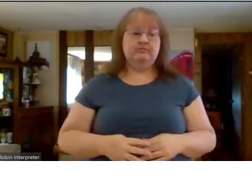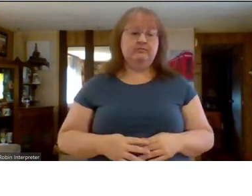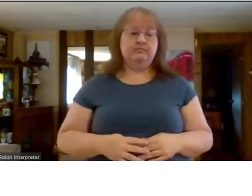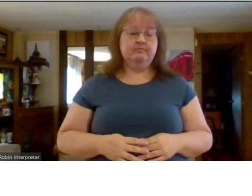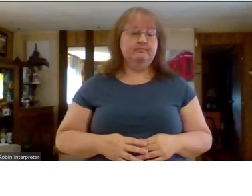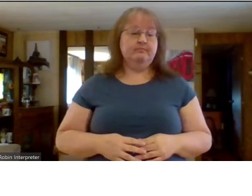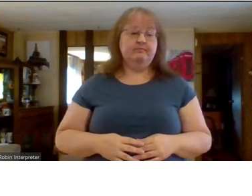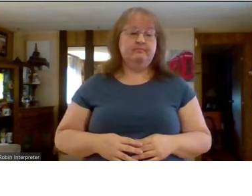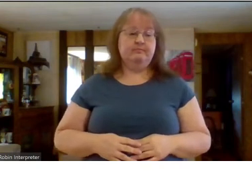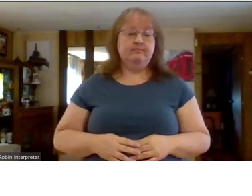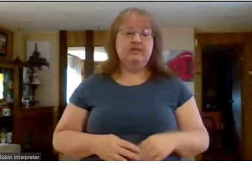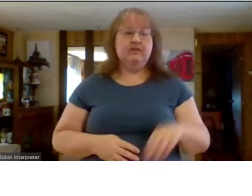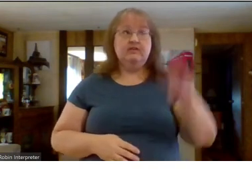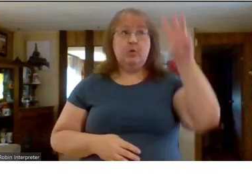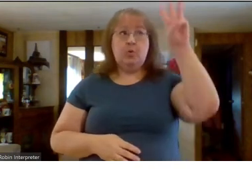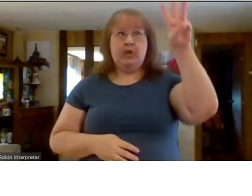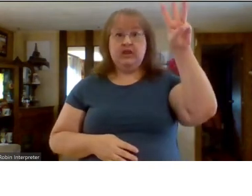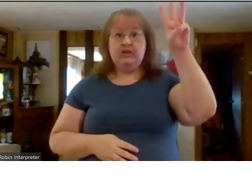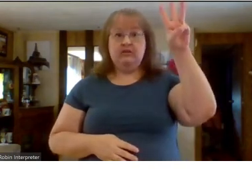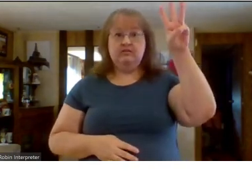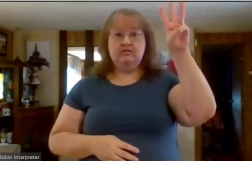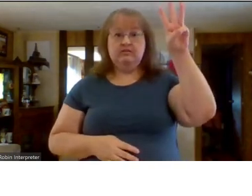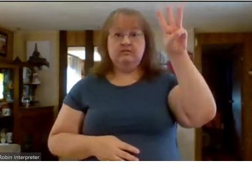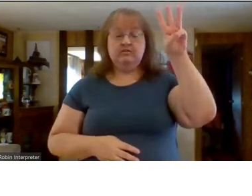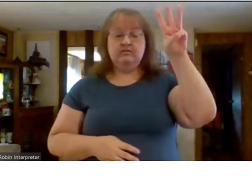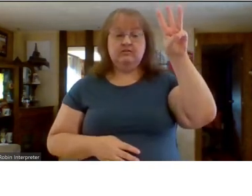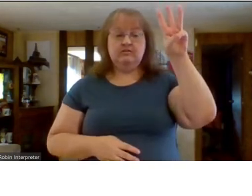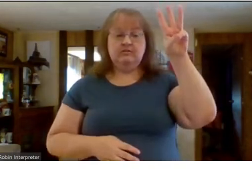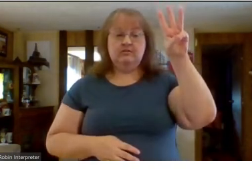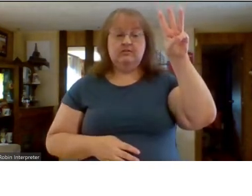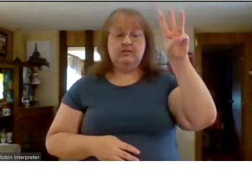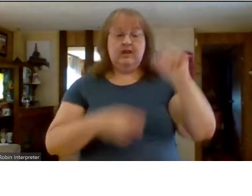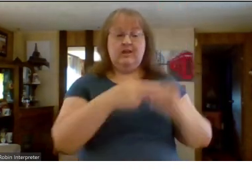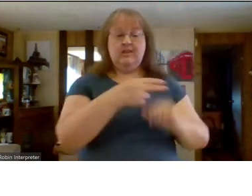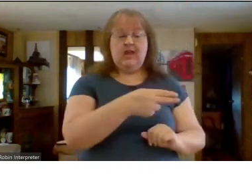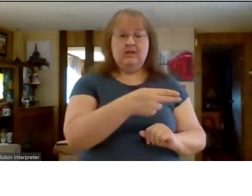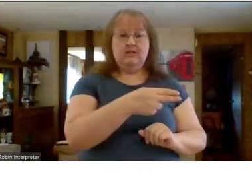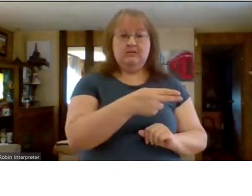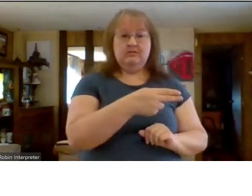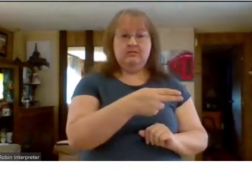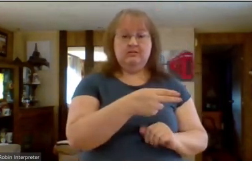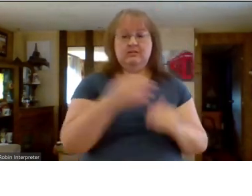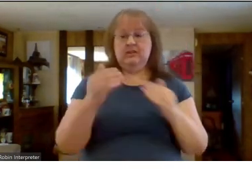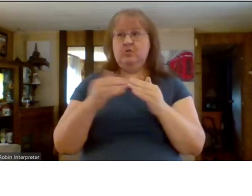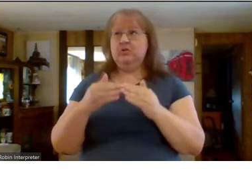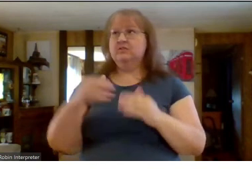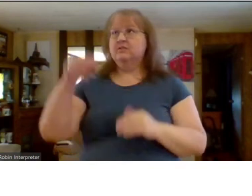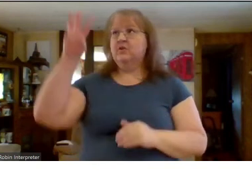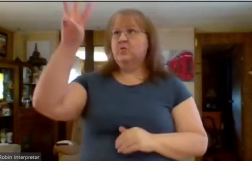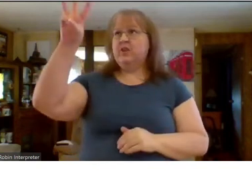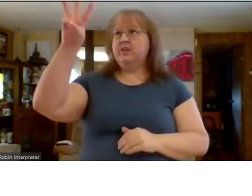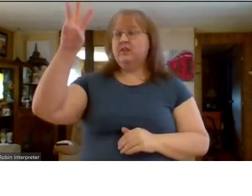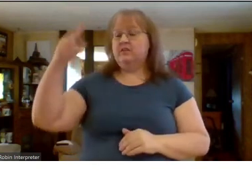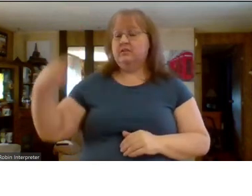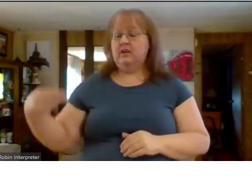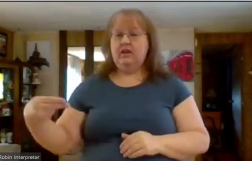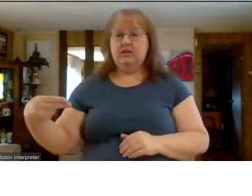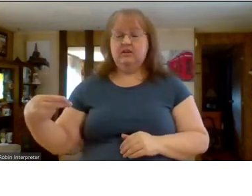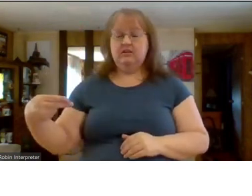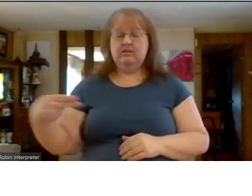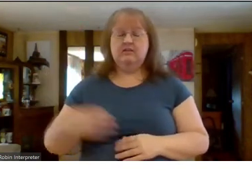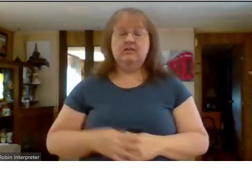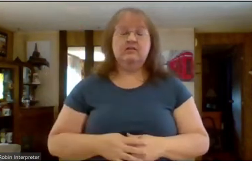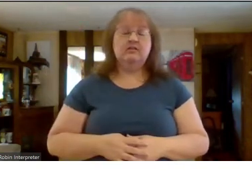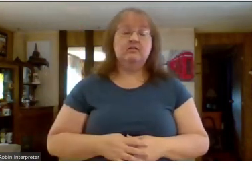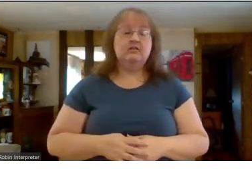up. All right, so I'm going to put width on top. So width and the height on bottom